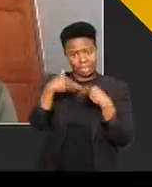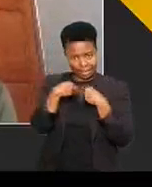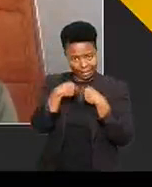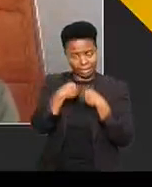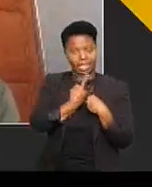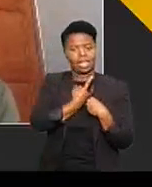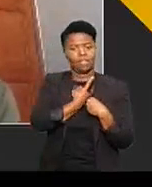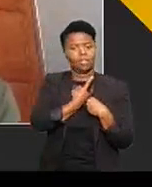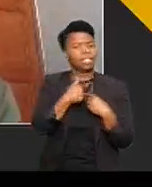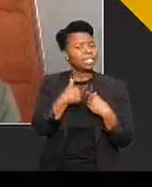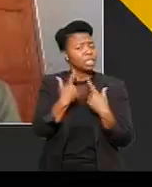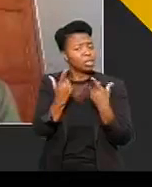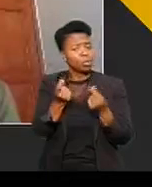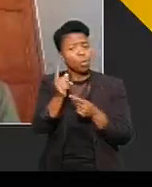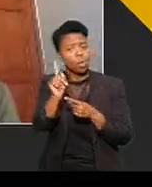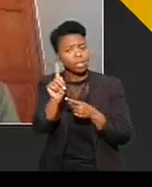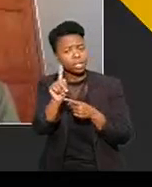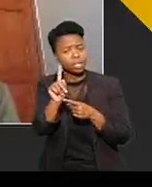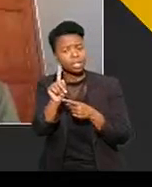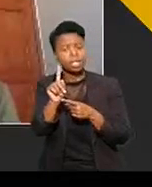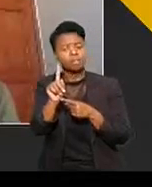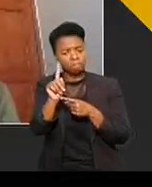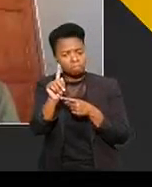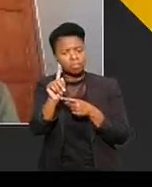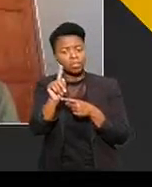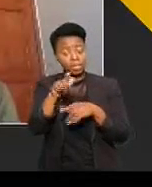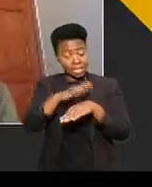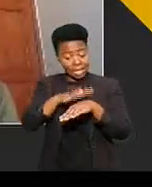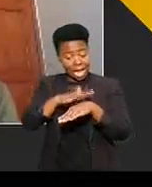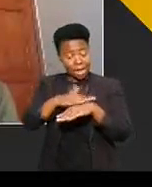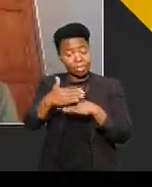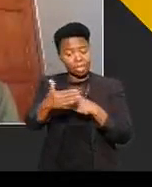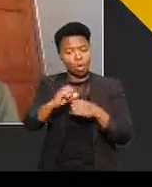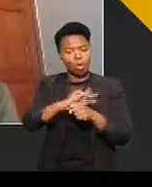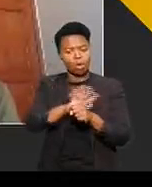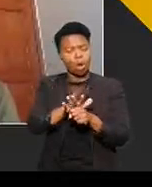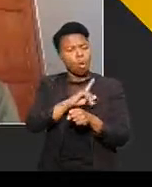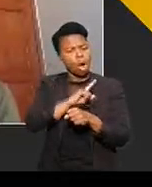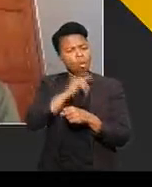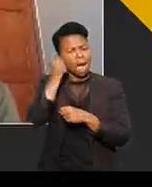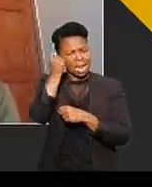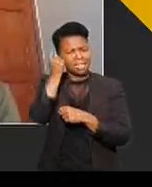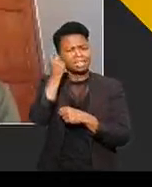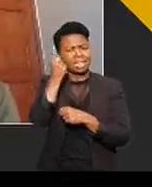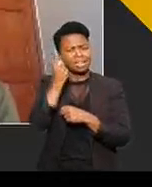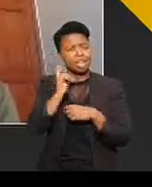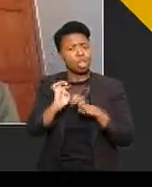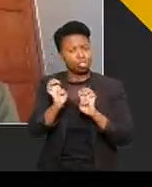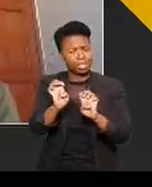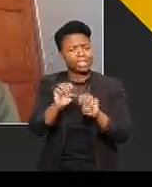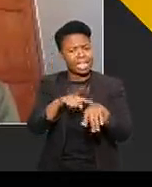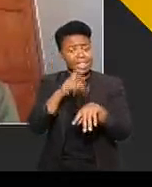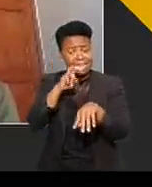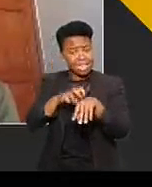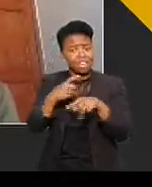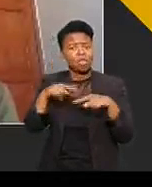we do is we've expedited our processes for this period, COVID, because we understand the urgency and the need